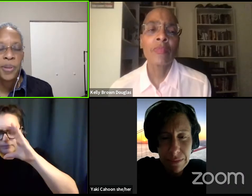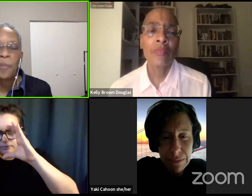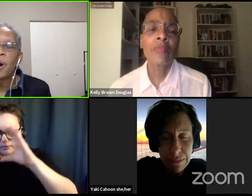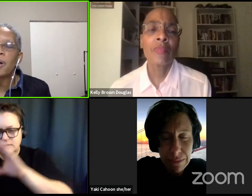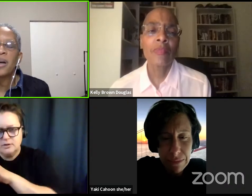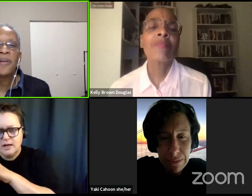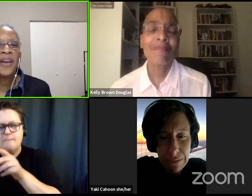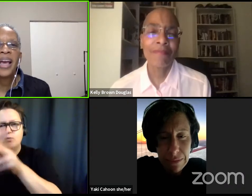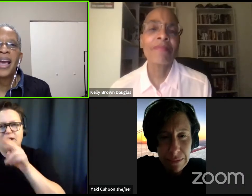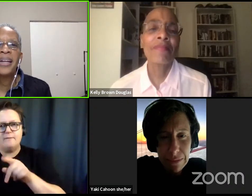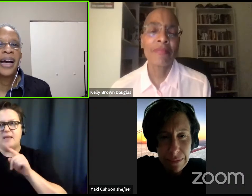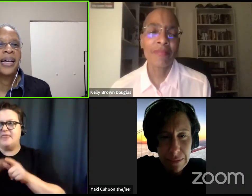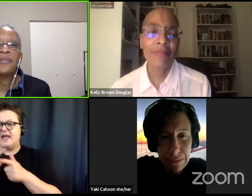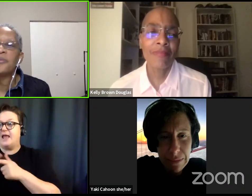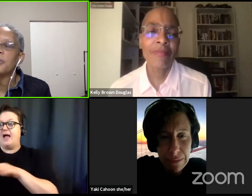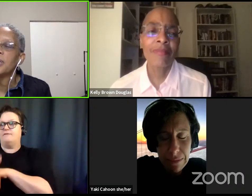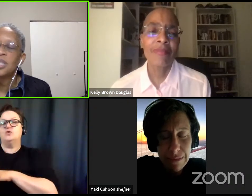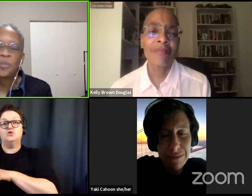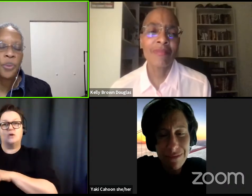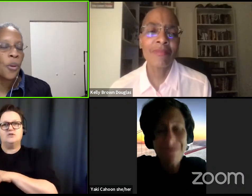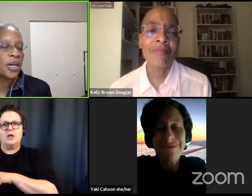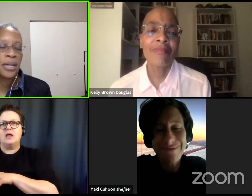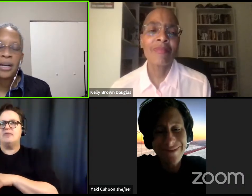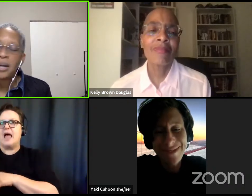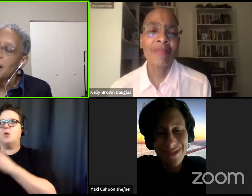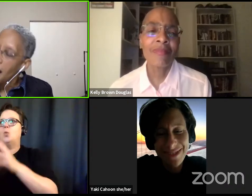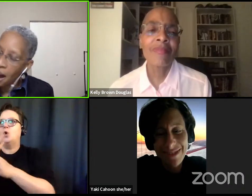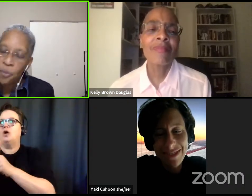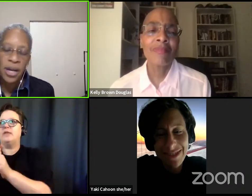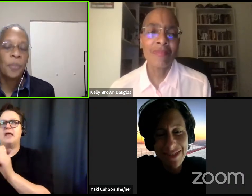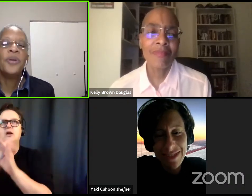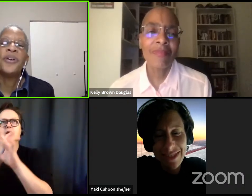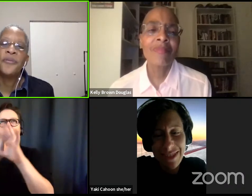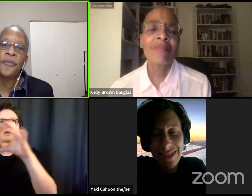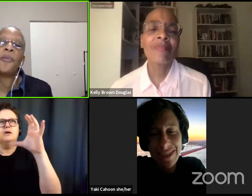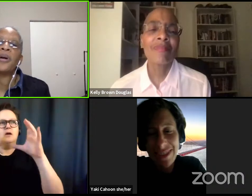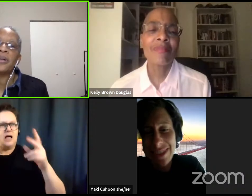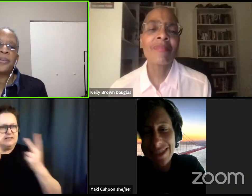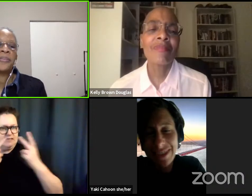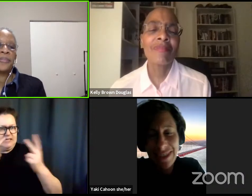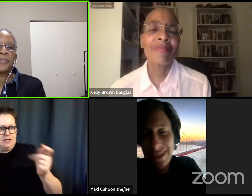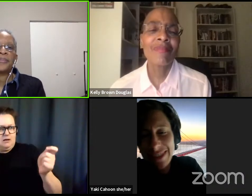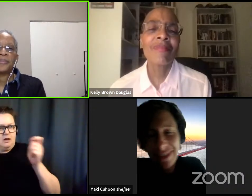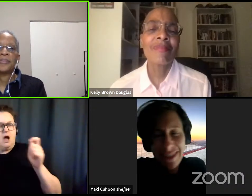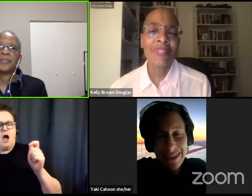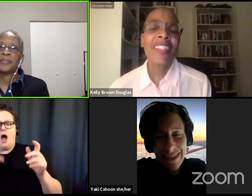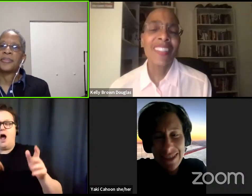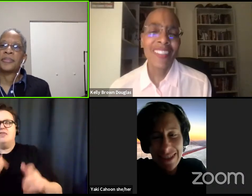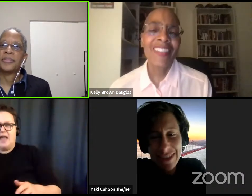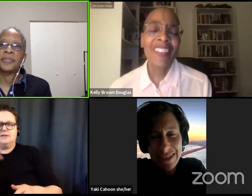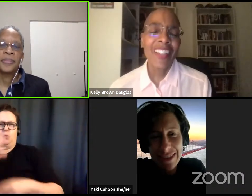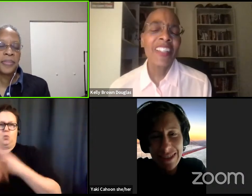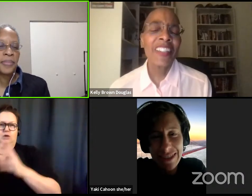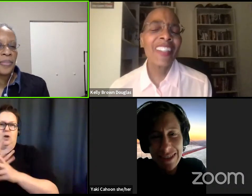that I want to be a part of. And I fully support how we are moving forward.